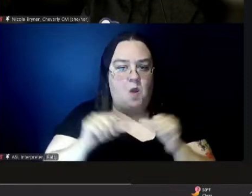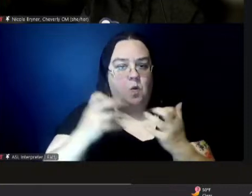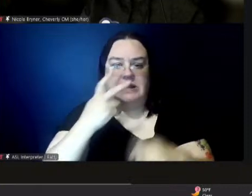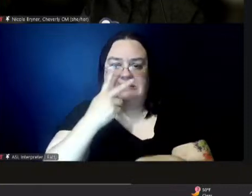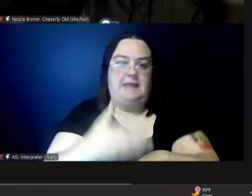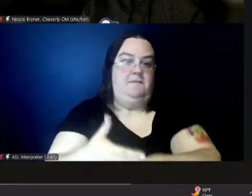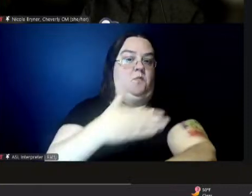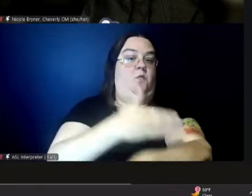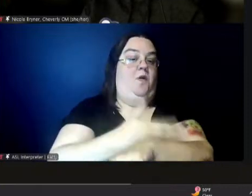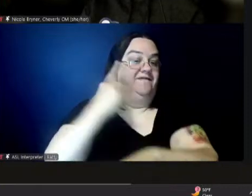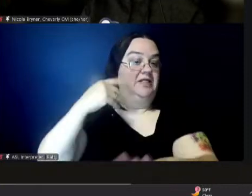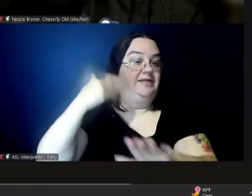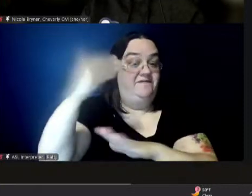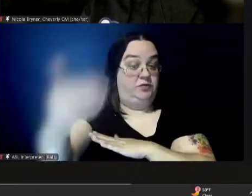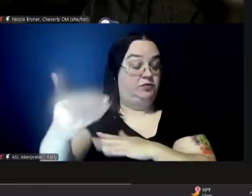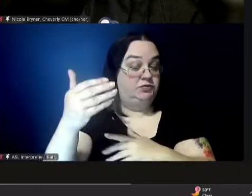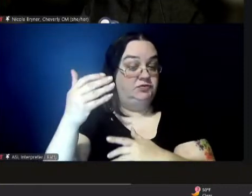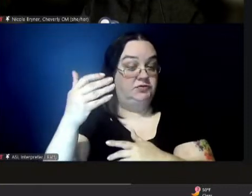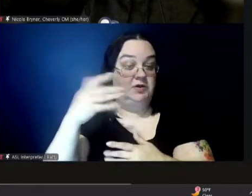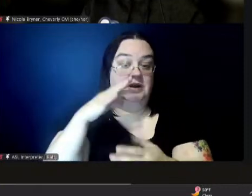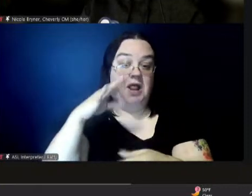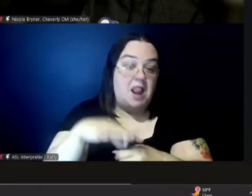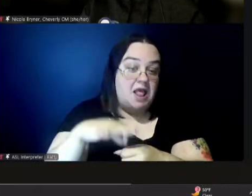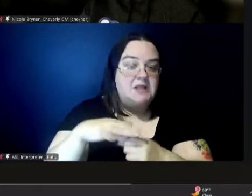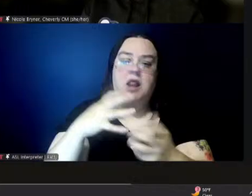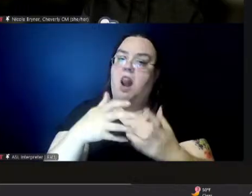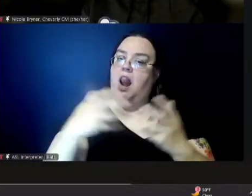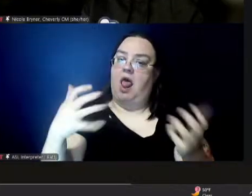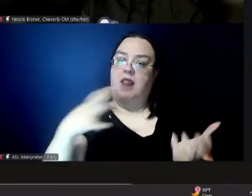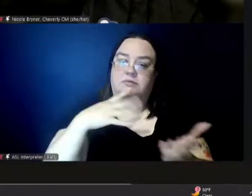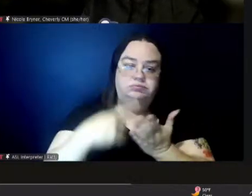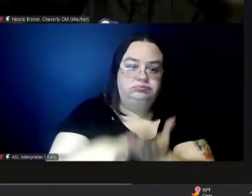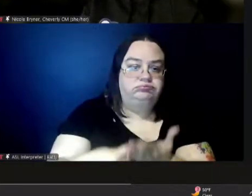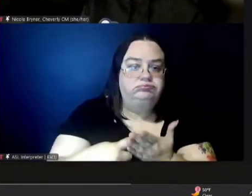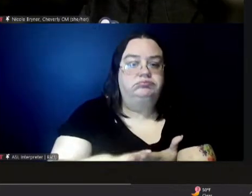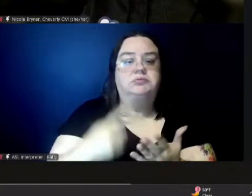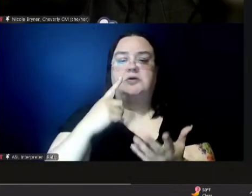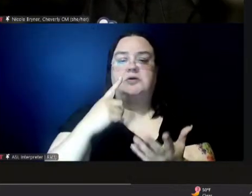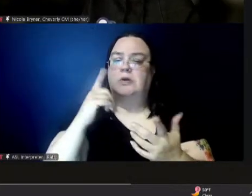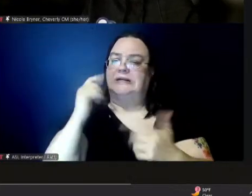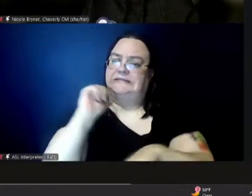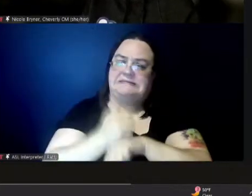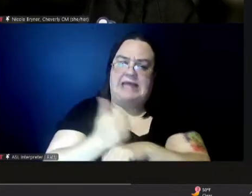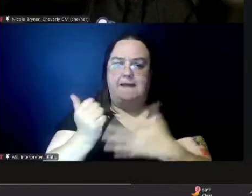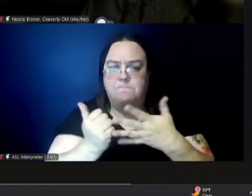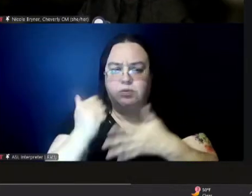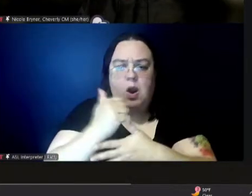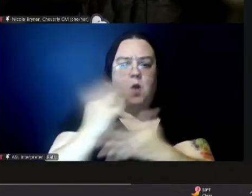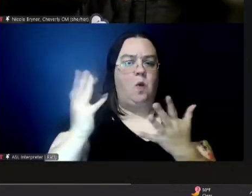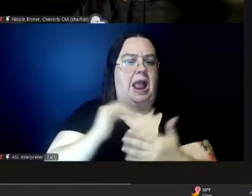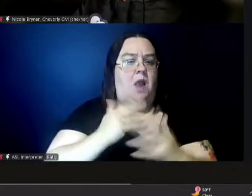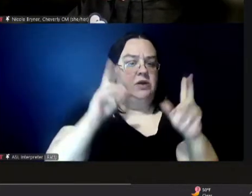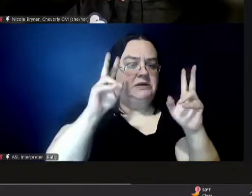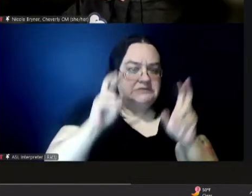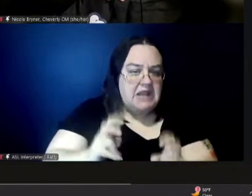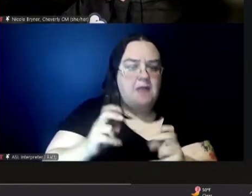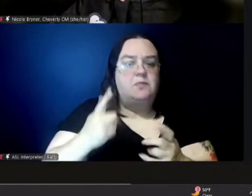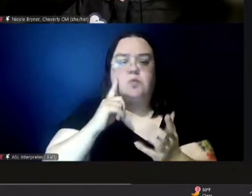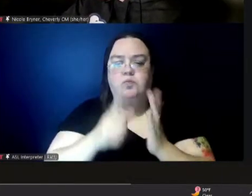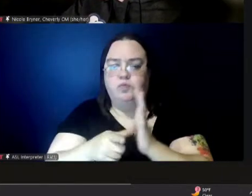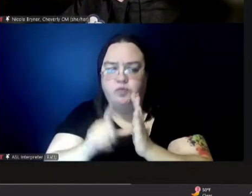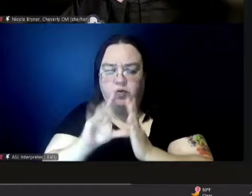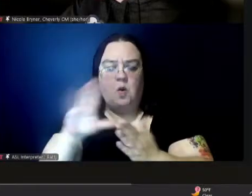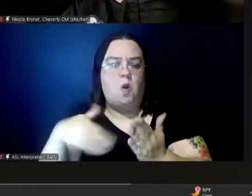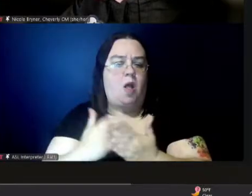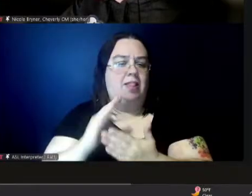deal of discussion, prioritization of topics. We've been reviewing all of our materials, the Board of Elections handbook, internal